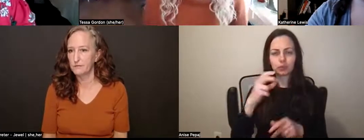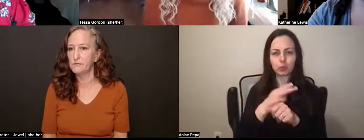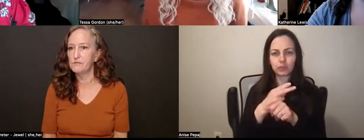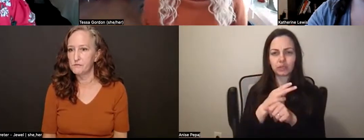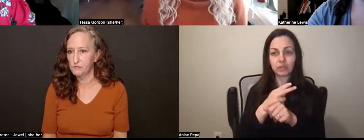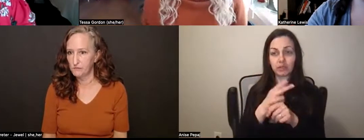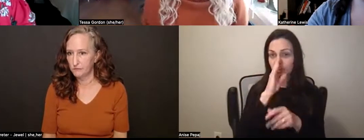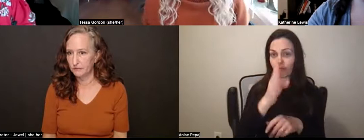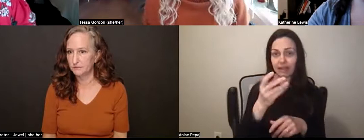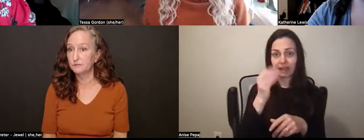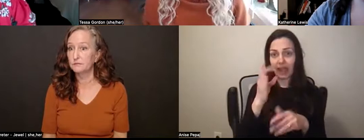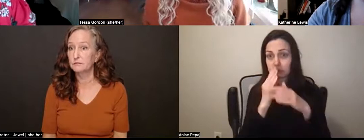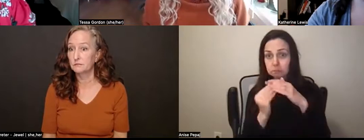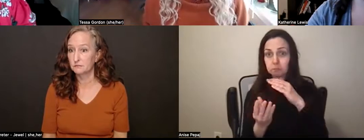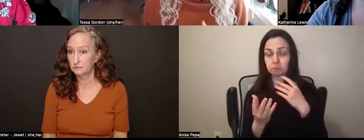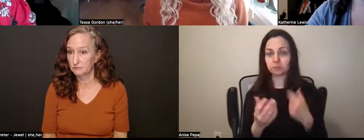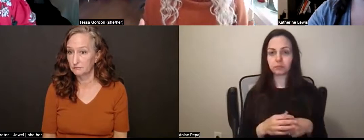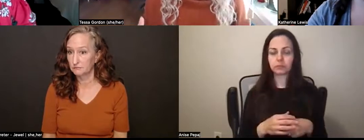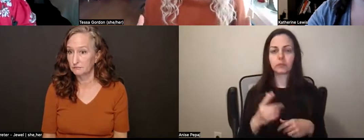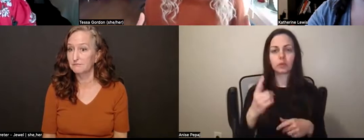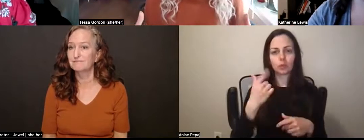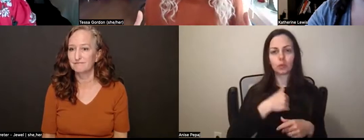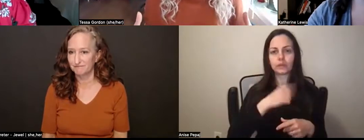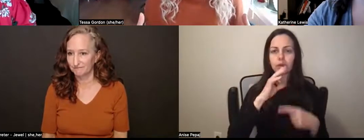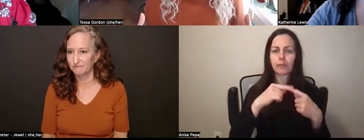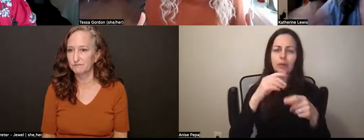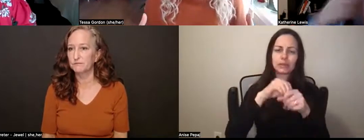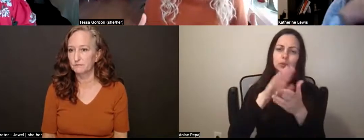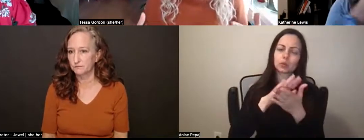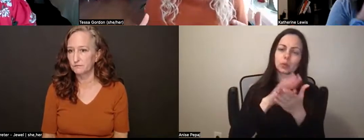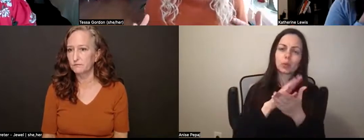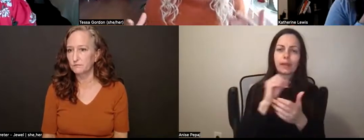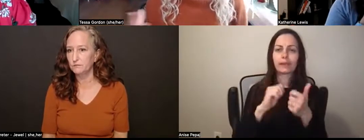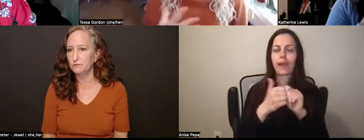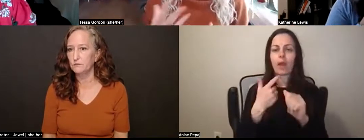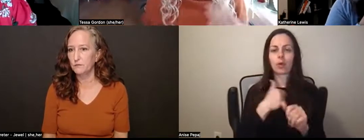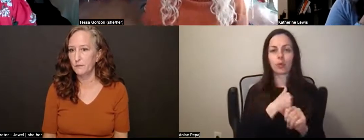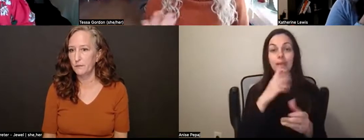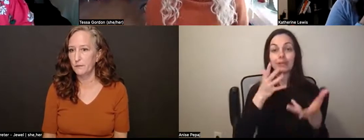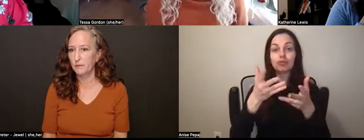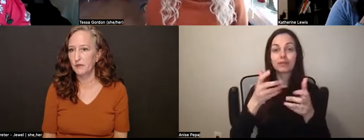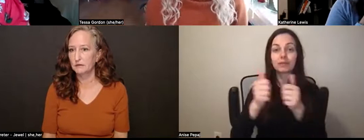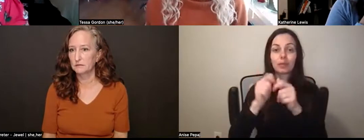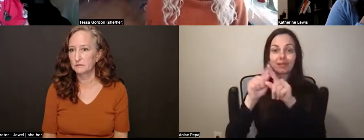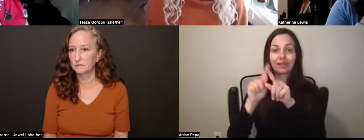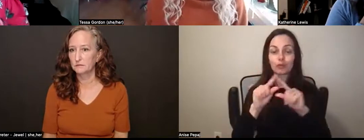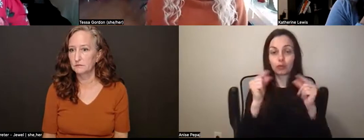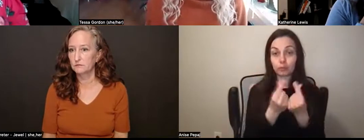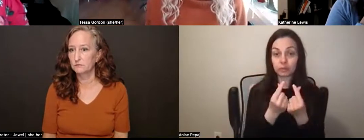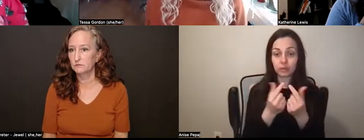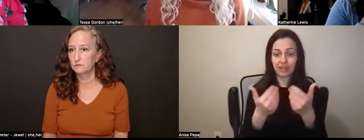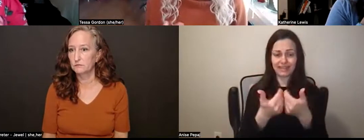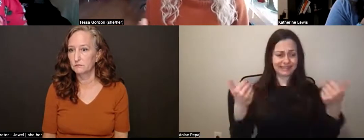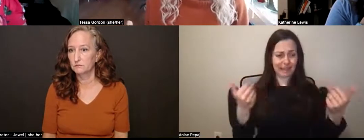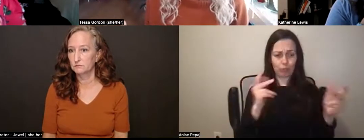subtly? I think we have to talk about it in schools. I think we have to think about how are we like interacting with different groups? Are we separating people?